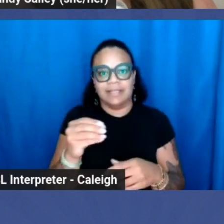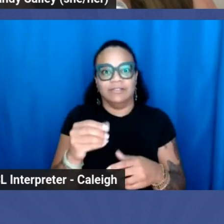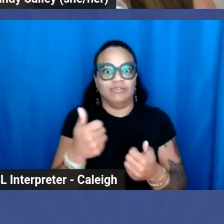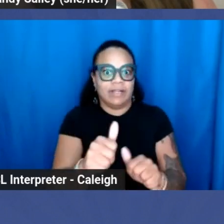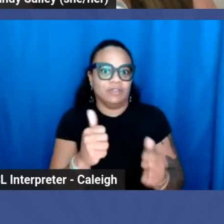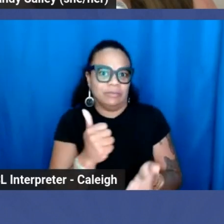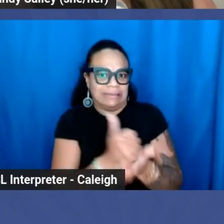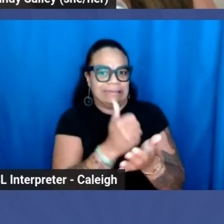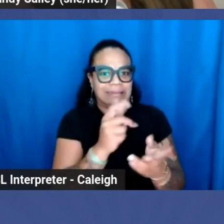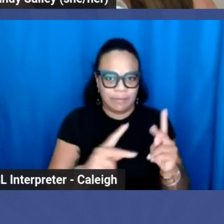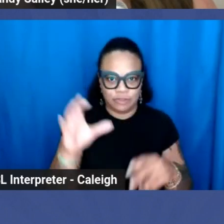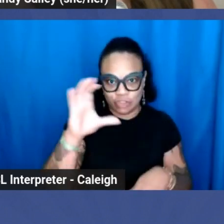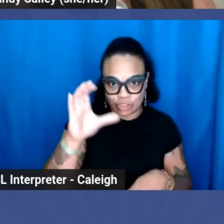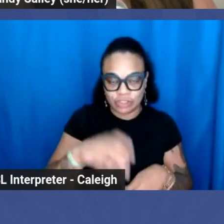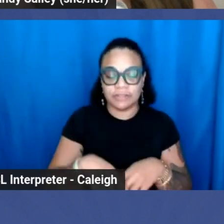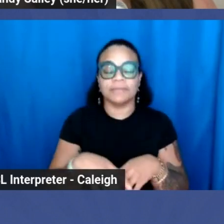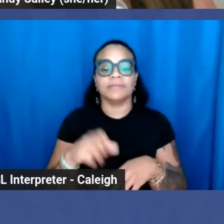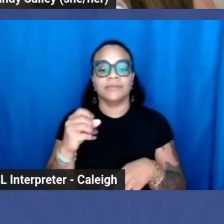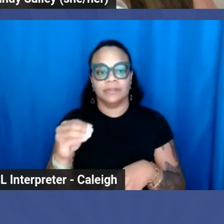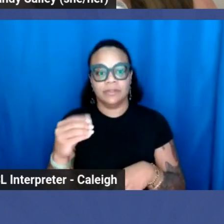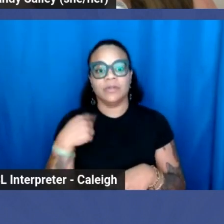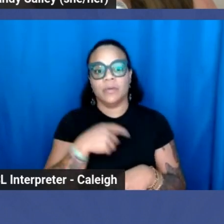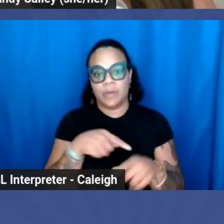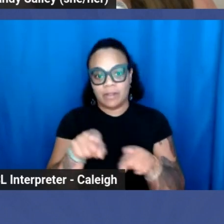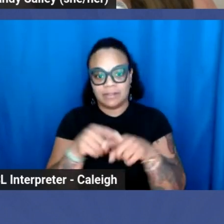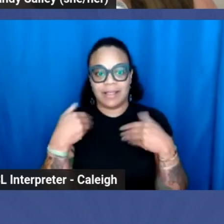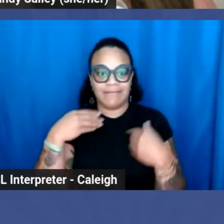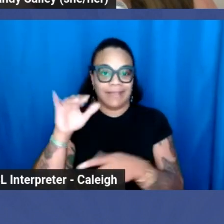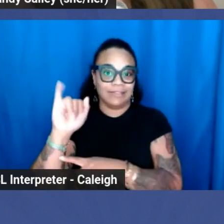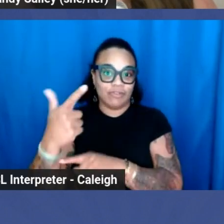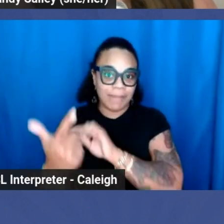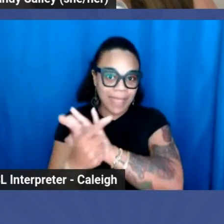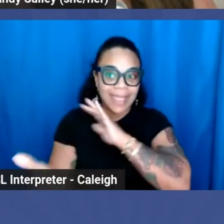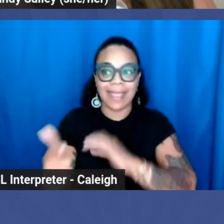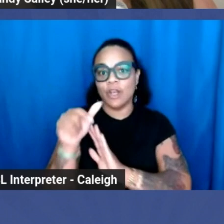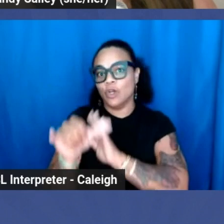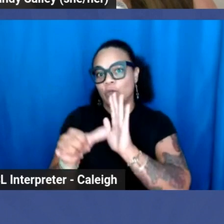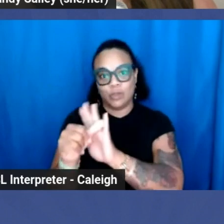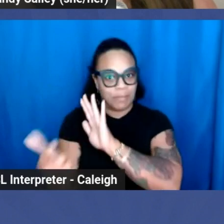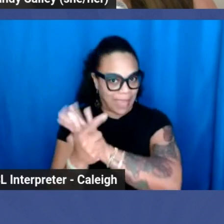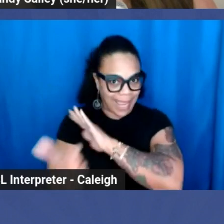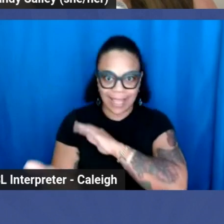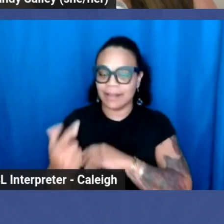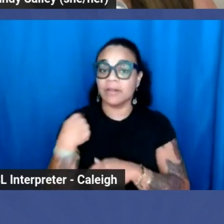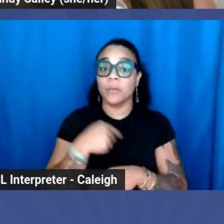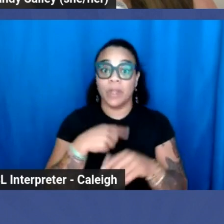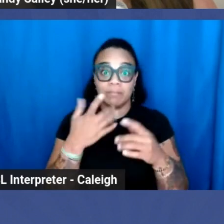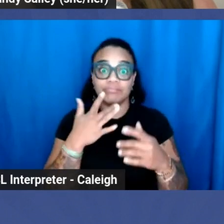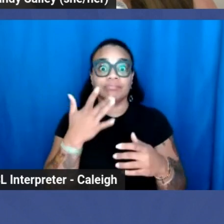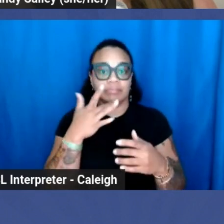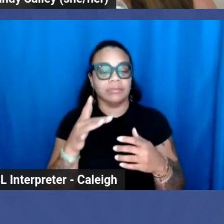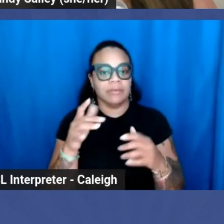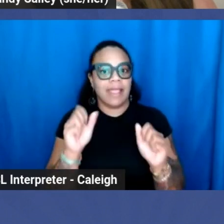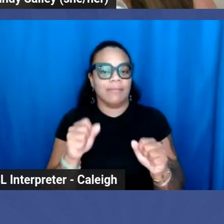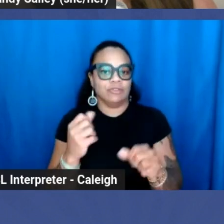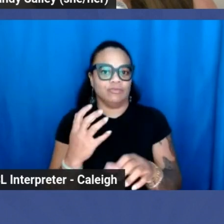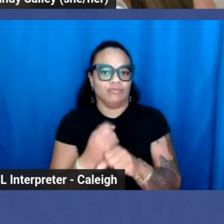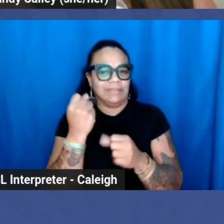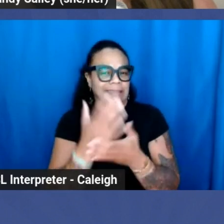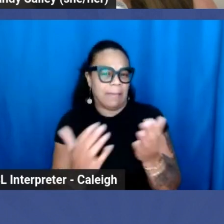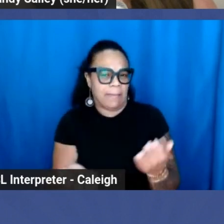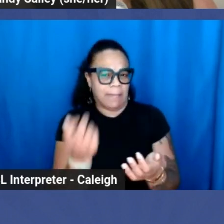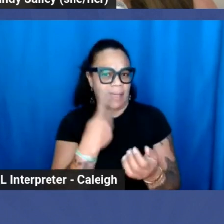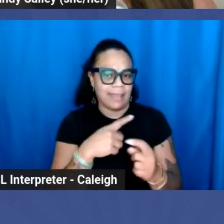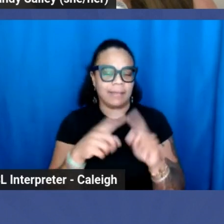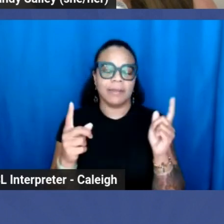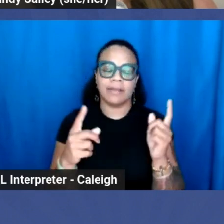So besides having, we also had Instagram ban, YouTube ban. We were able to retrieve some of them, but it's also